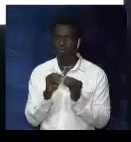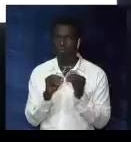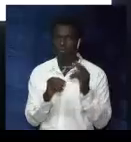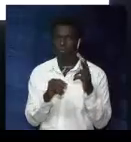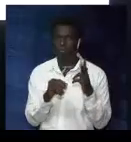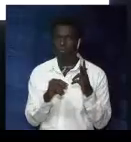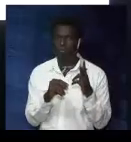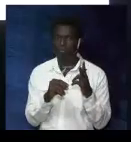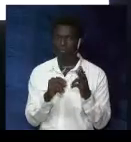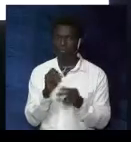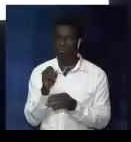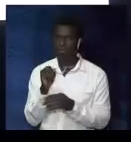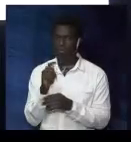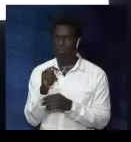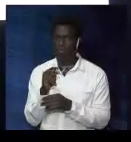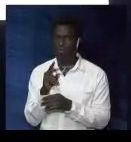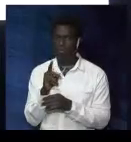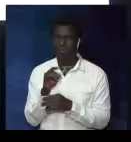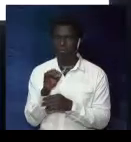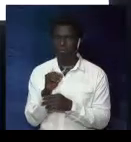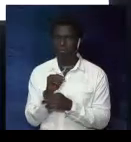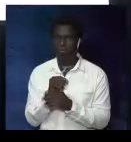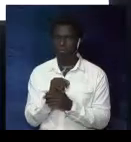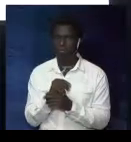3, studio.